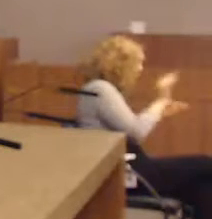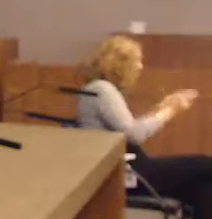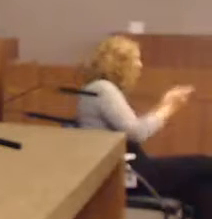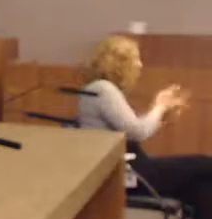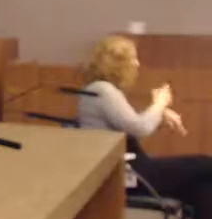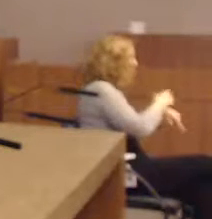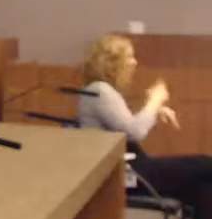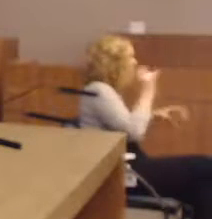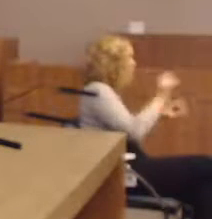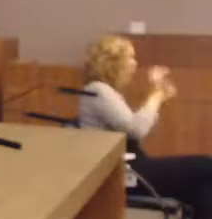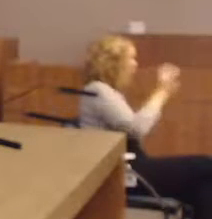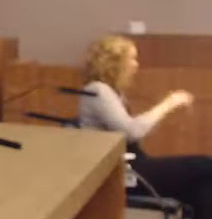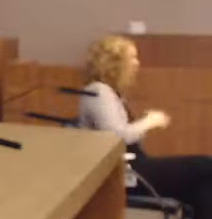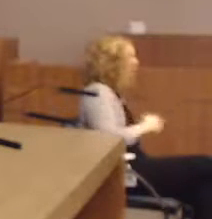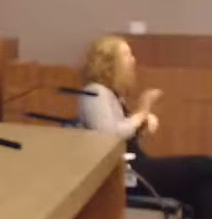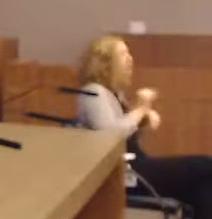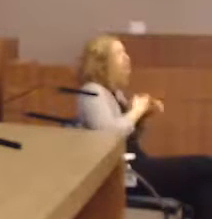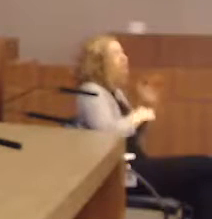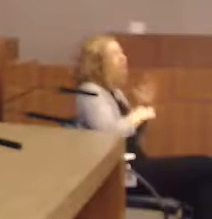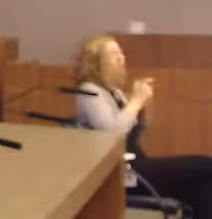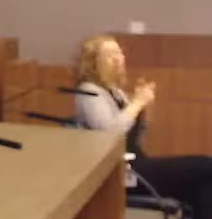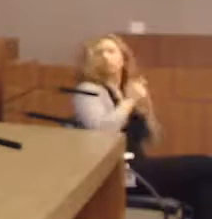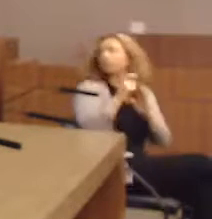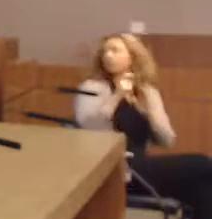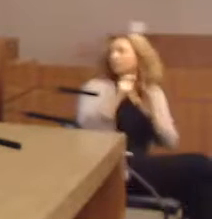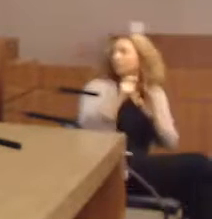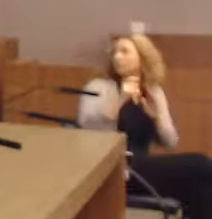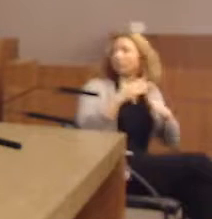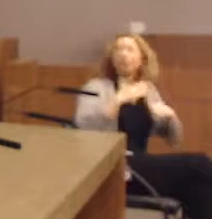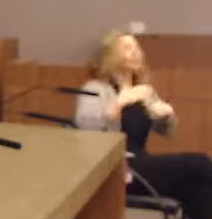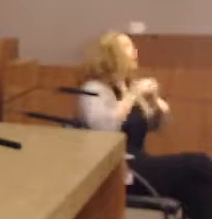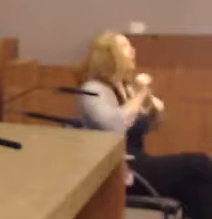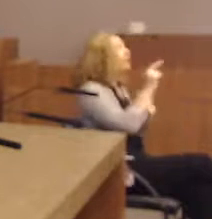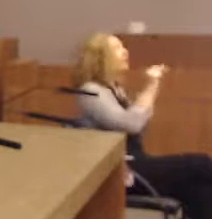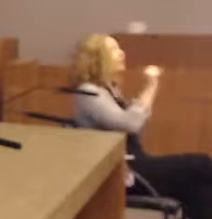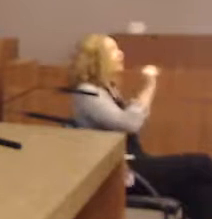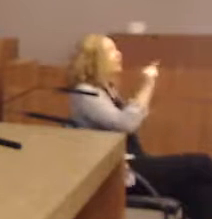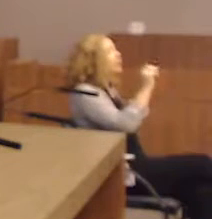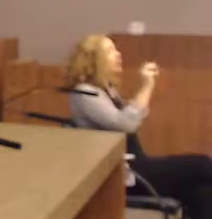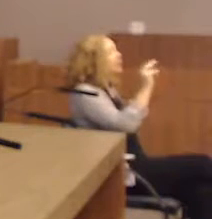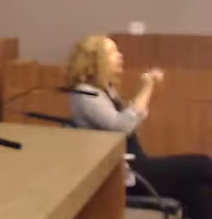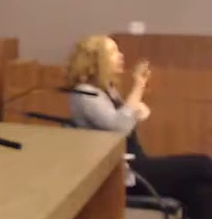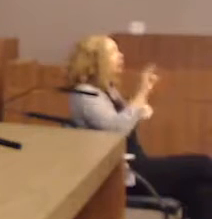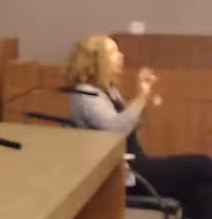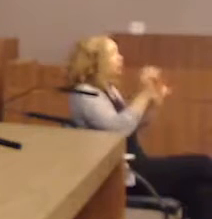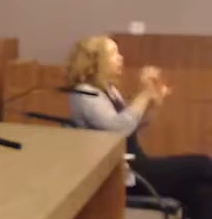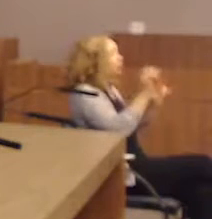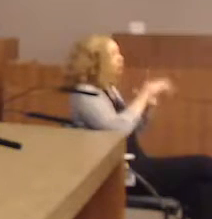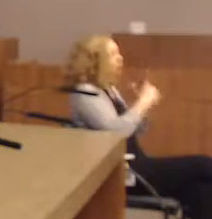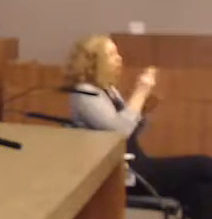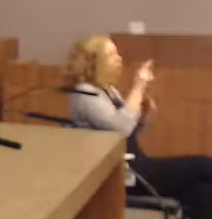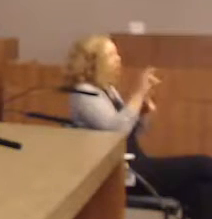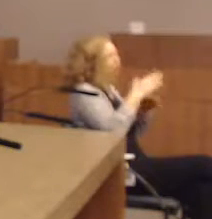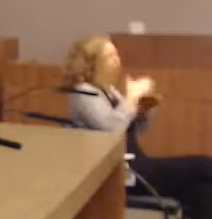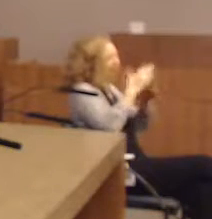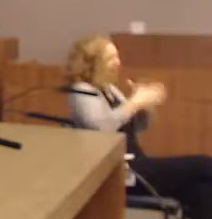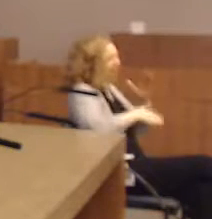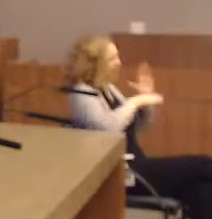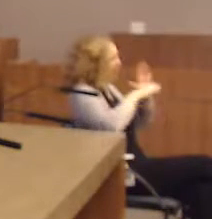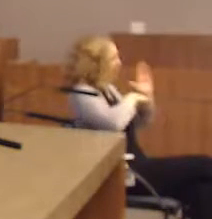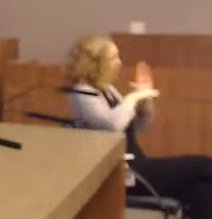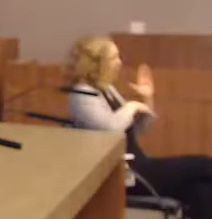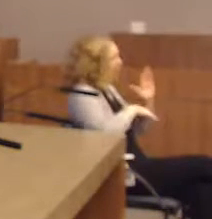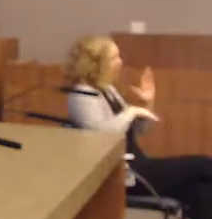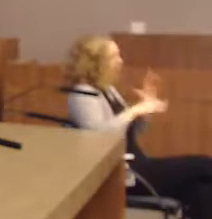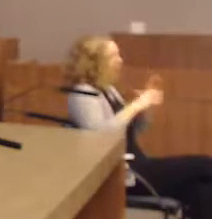This is from an article called The Anatomy of Trauma. All the references are at the end of it. And I also talk a lot